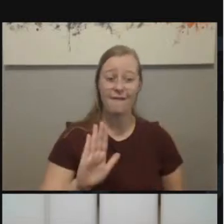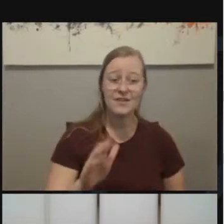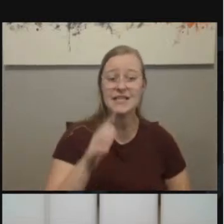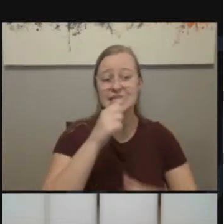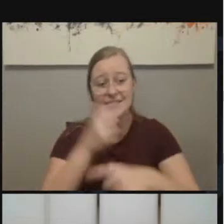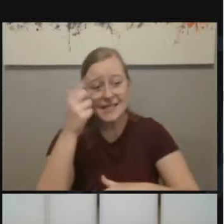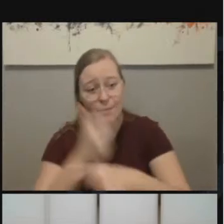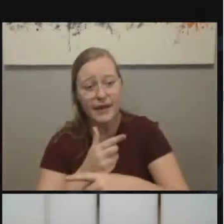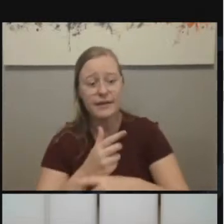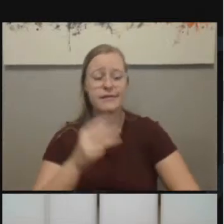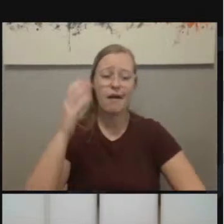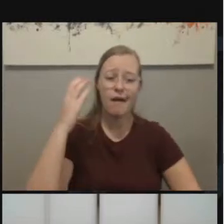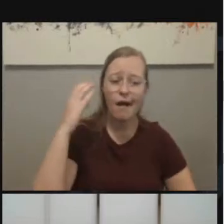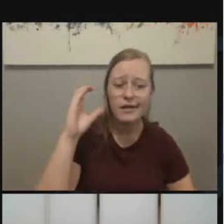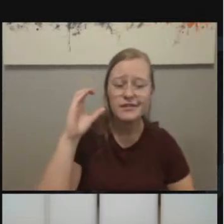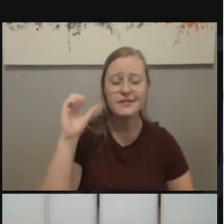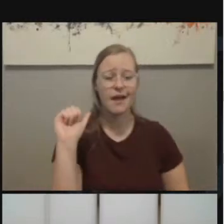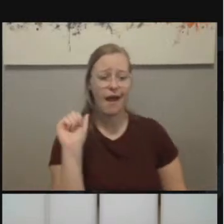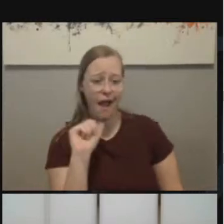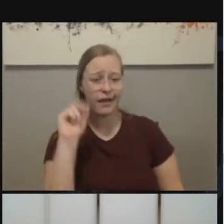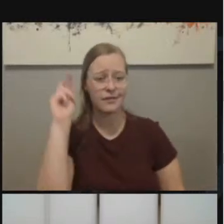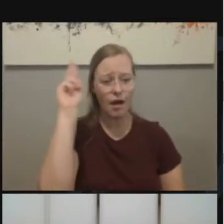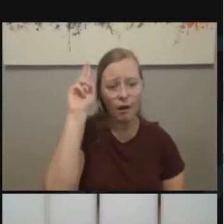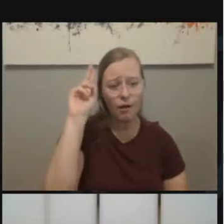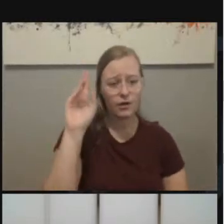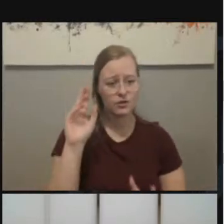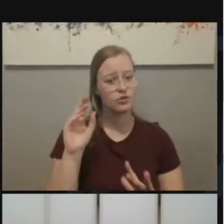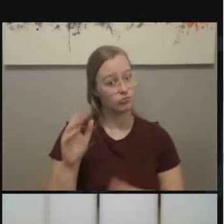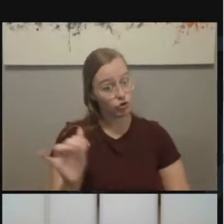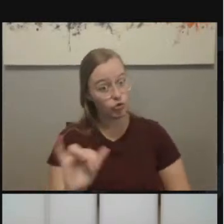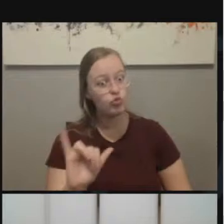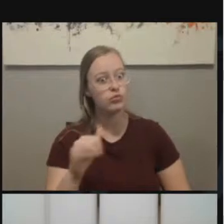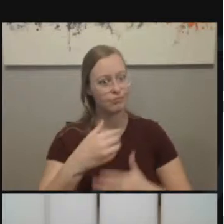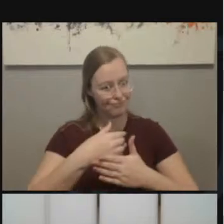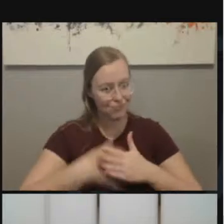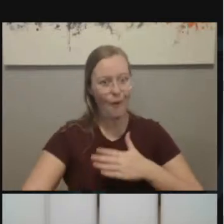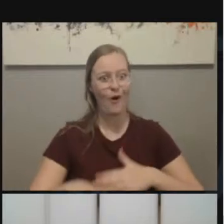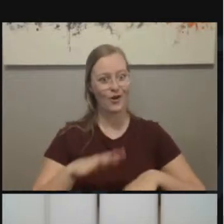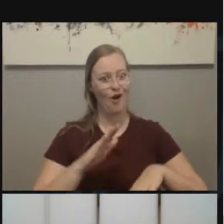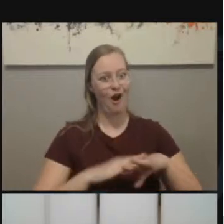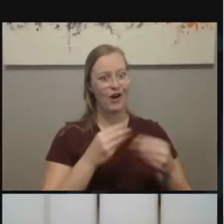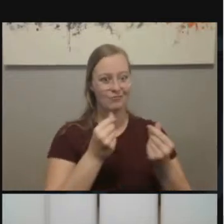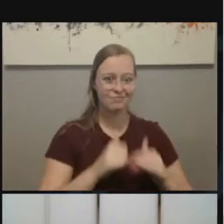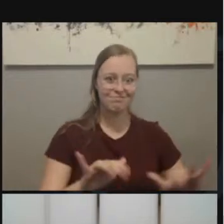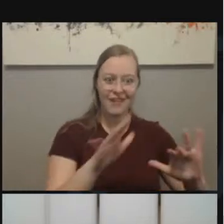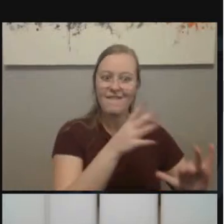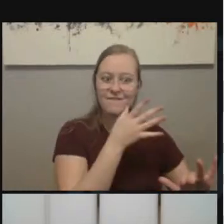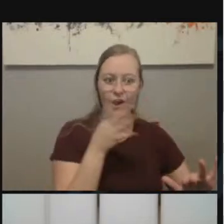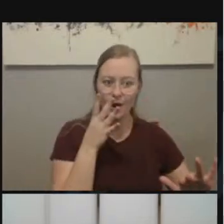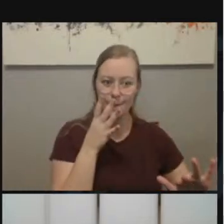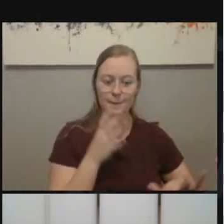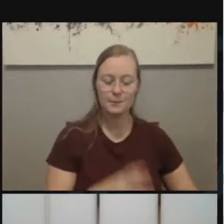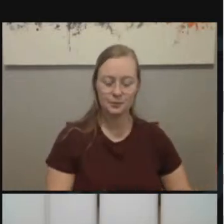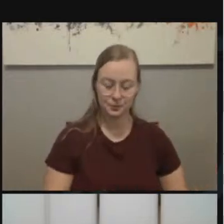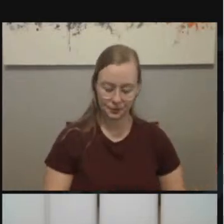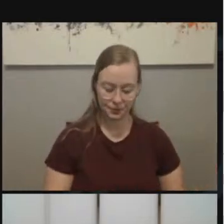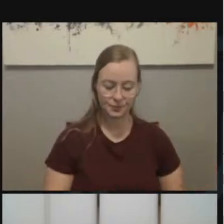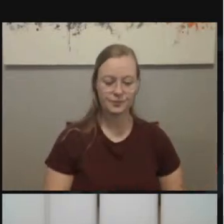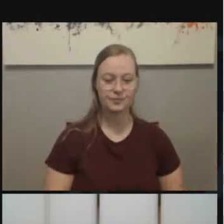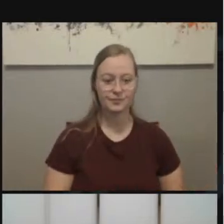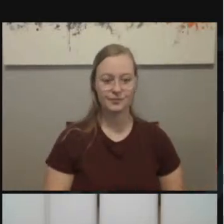of his cousins, of his aunts and uncles, too, would be born on that farm.